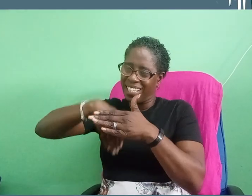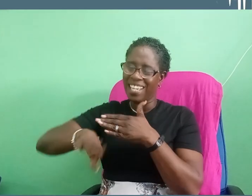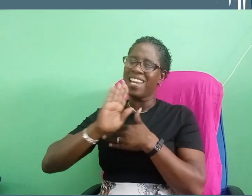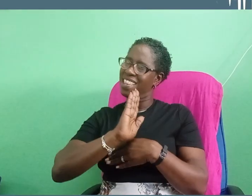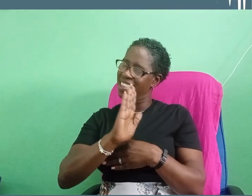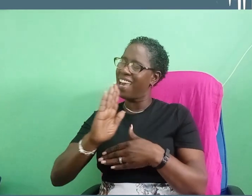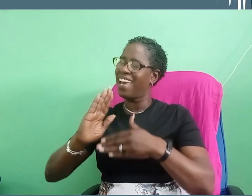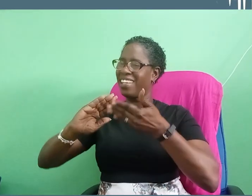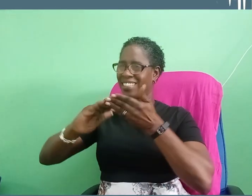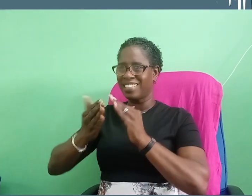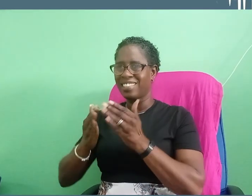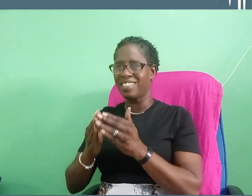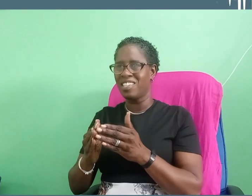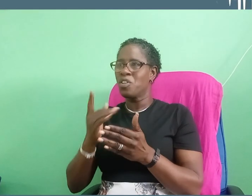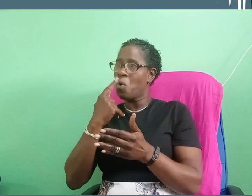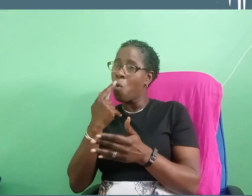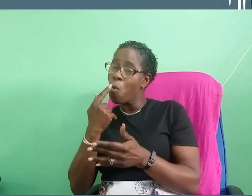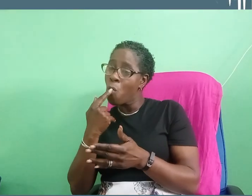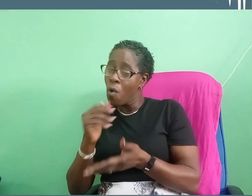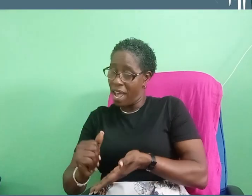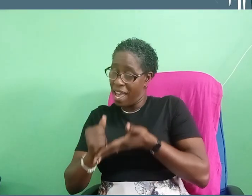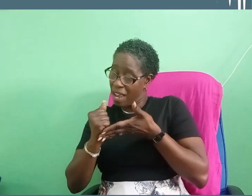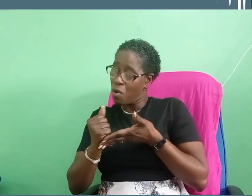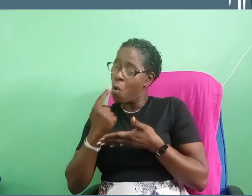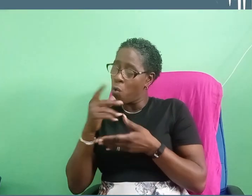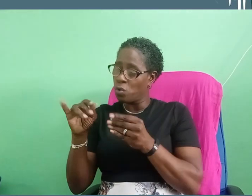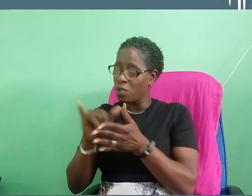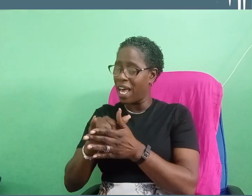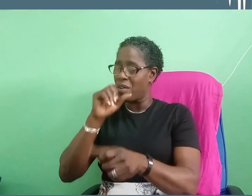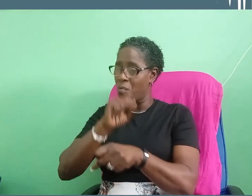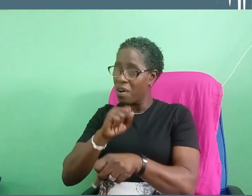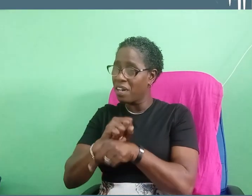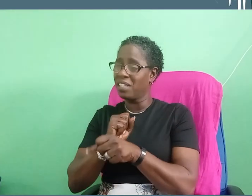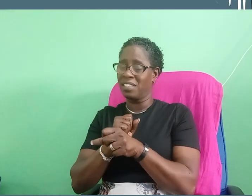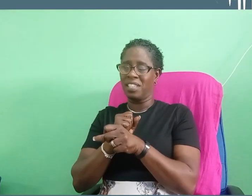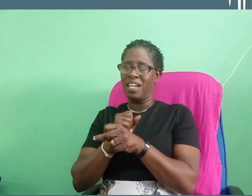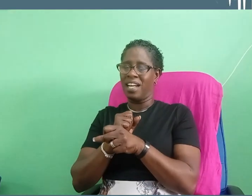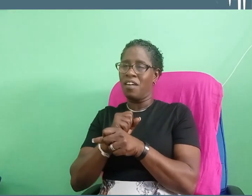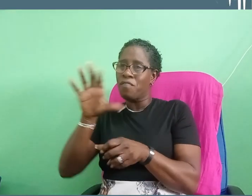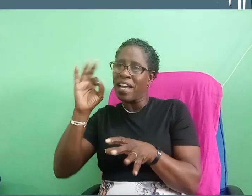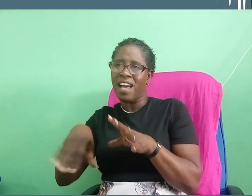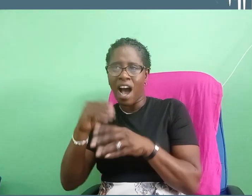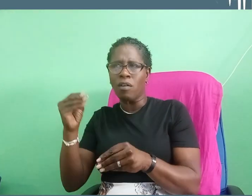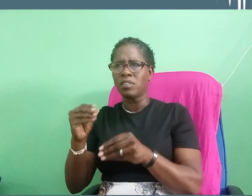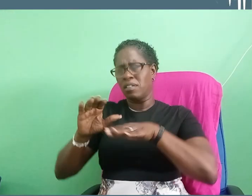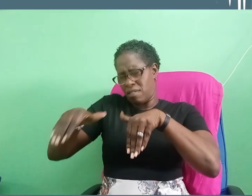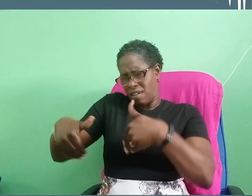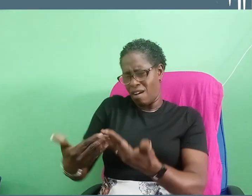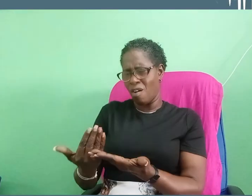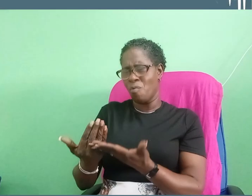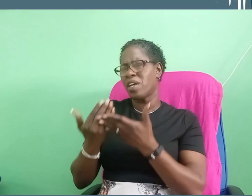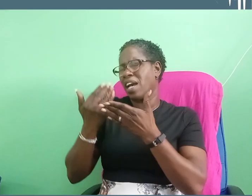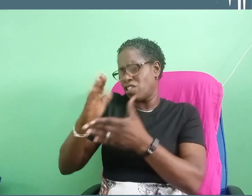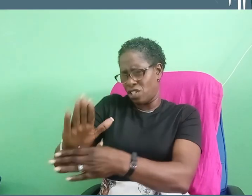and who is doing that work already and what may we have to learn from them a lot, and how might we also share with them what